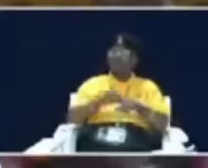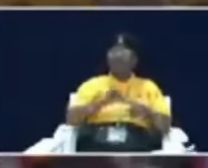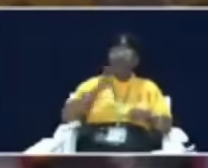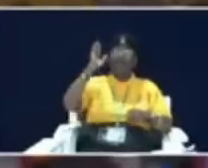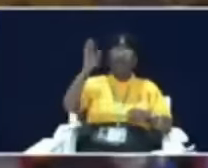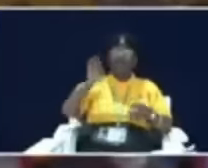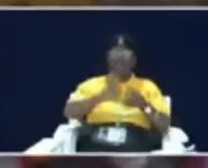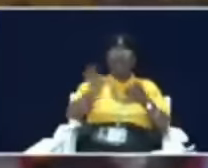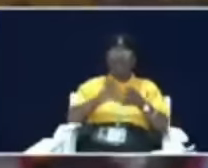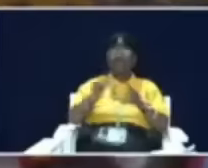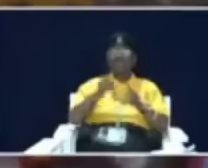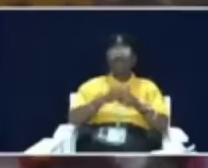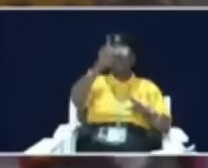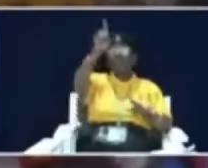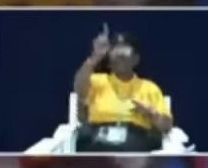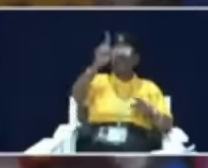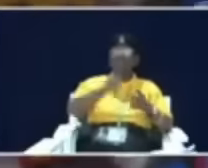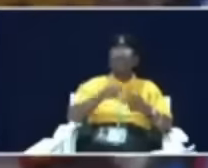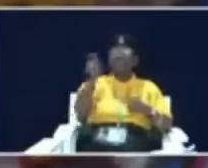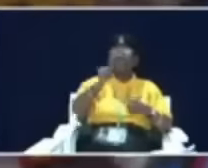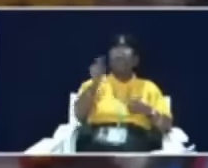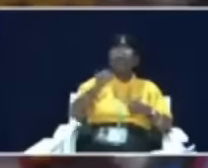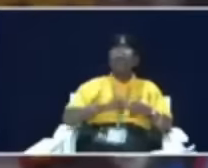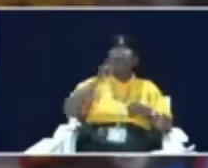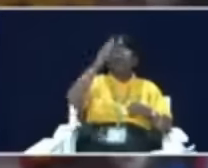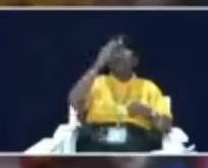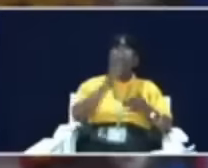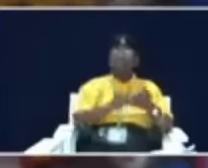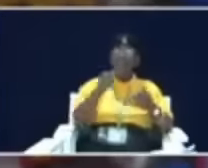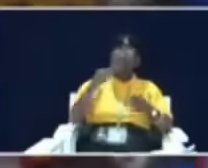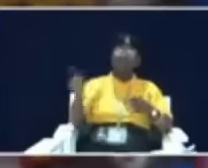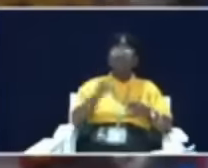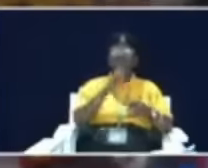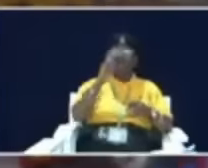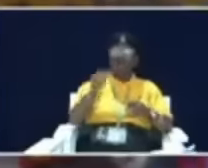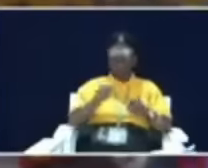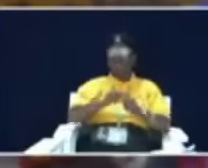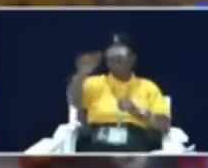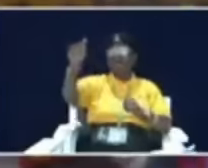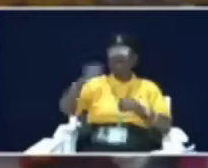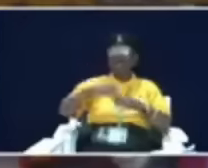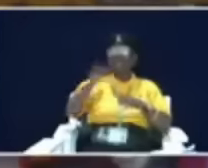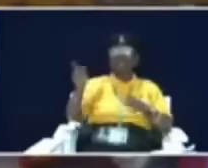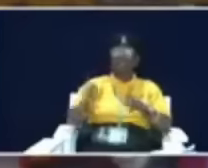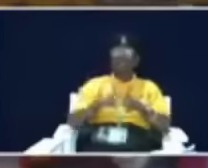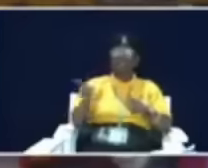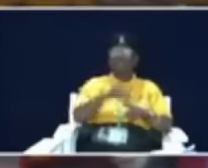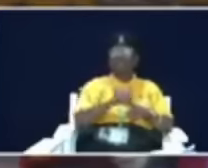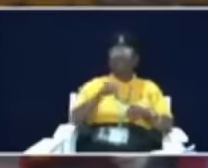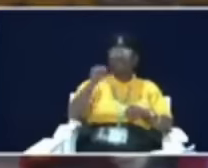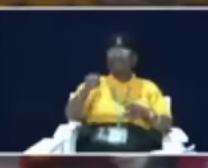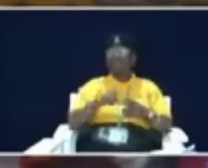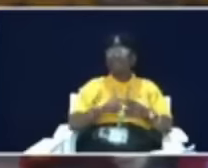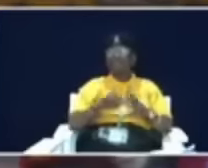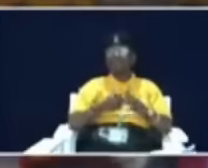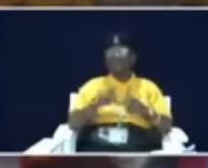10. I know some of you are very far away, so you need to begin to run even as I begin